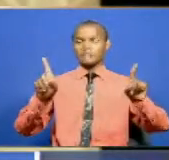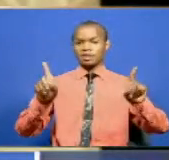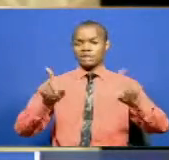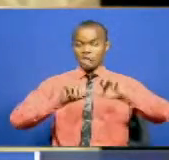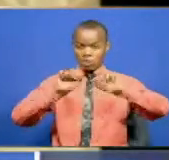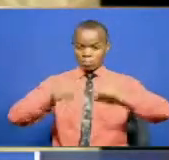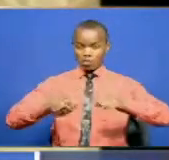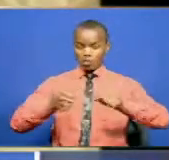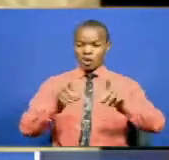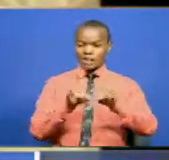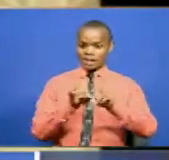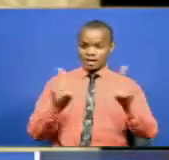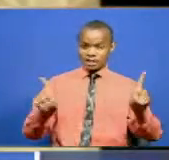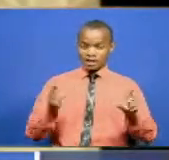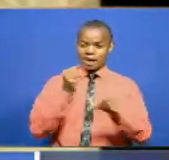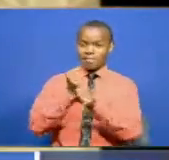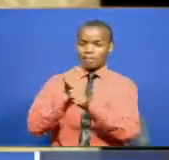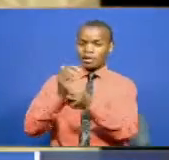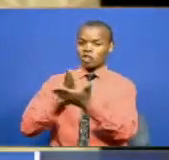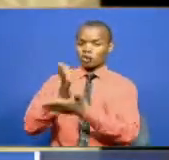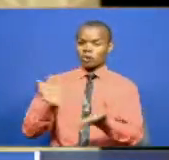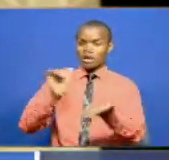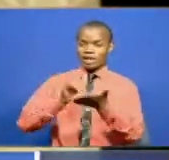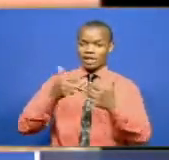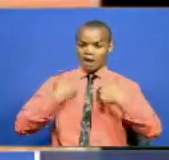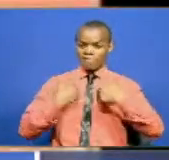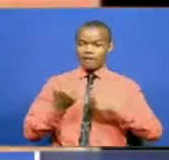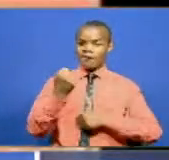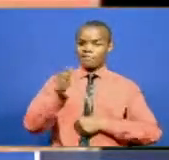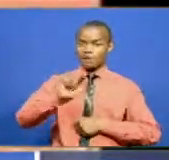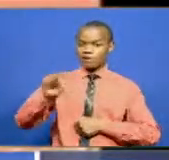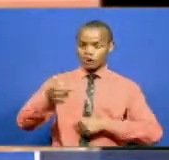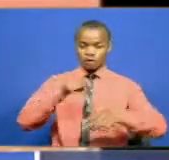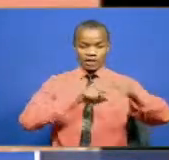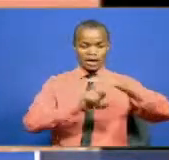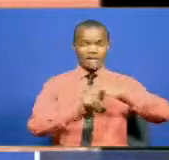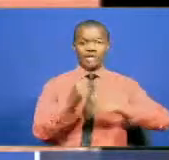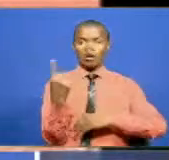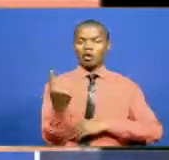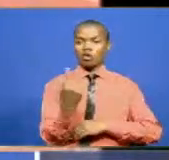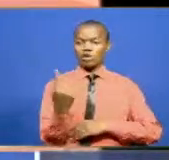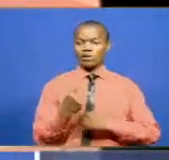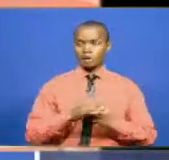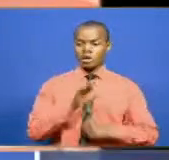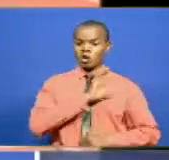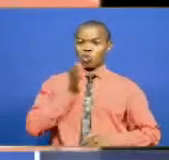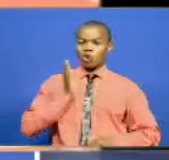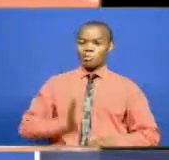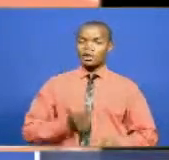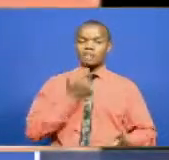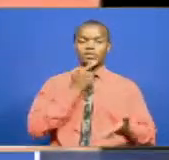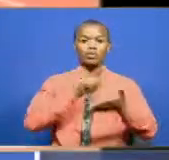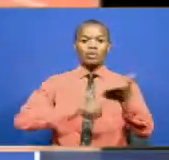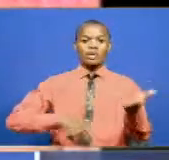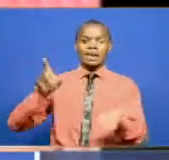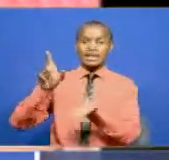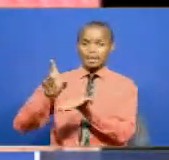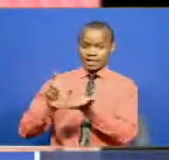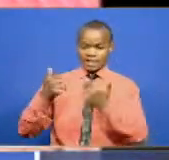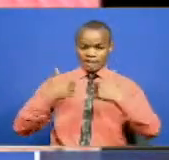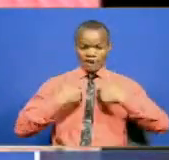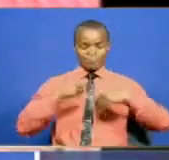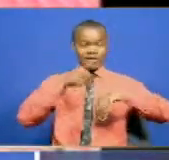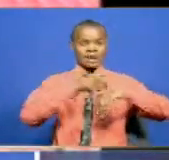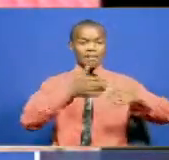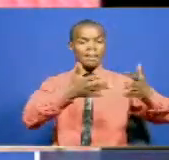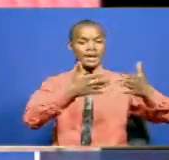to space them so that we only have 5,000 of them. Kianda says sanitizers have been placed at the 5 entry points at the